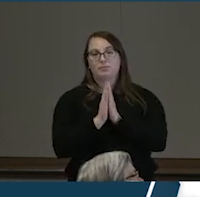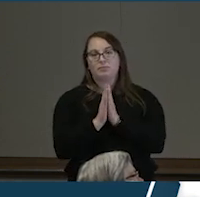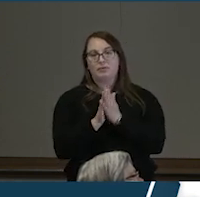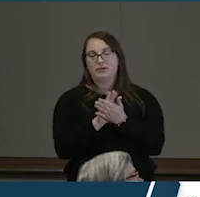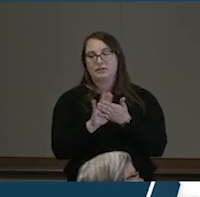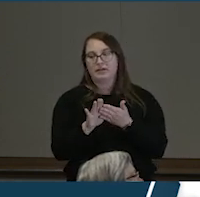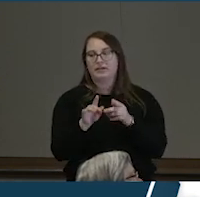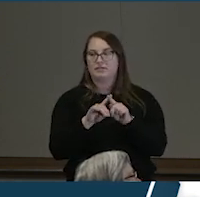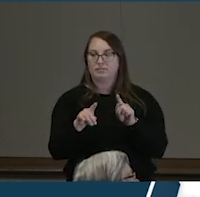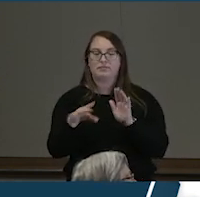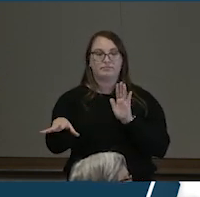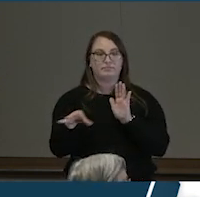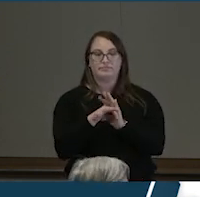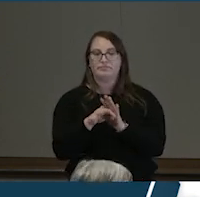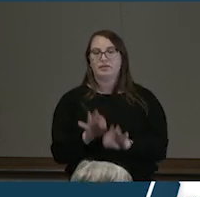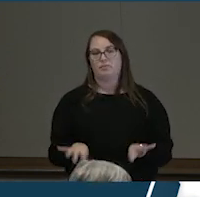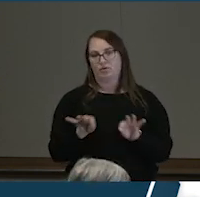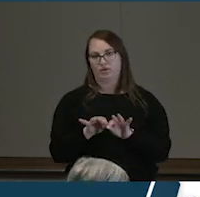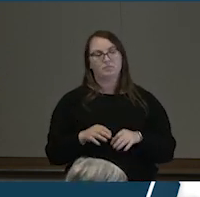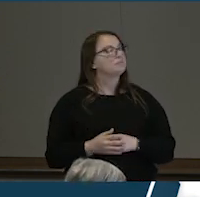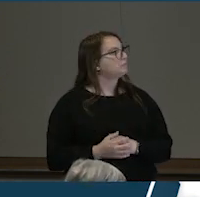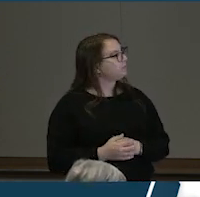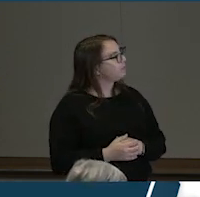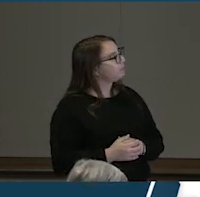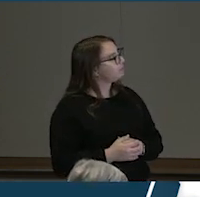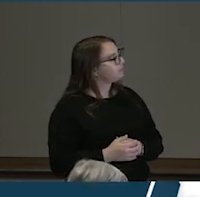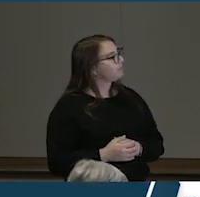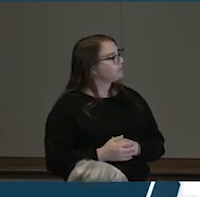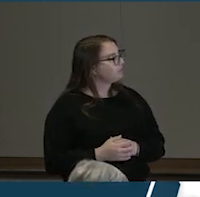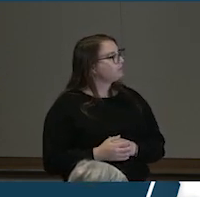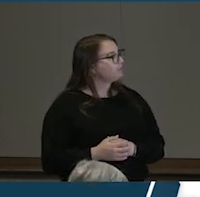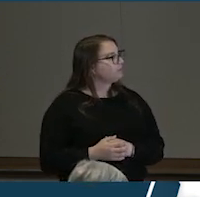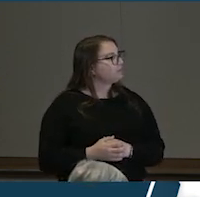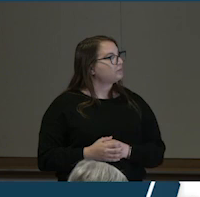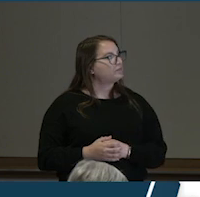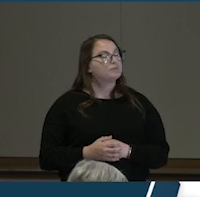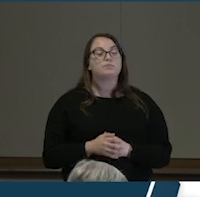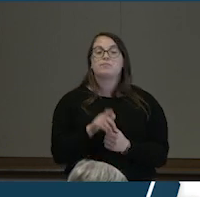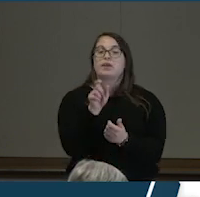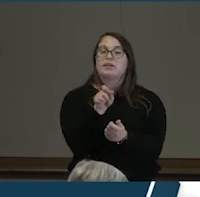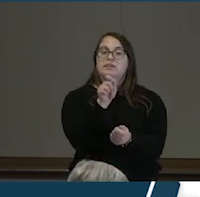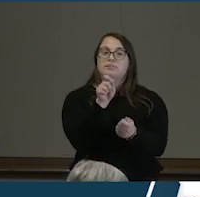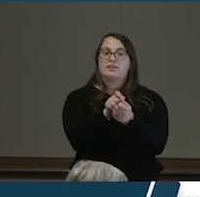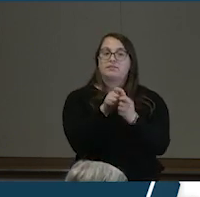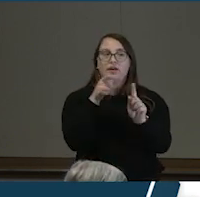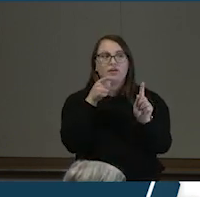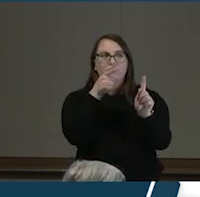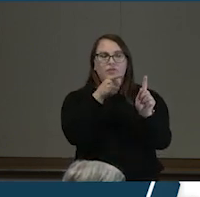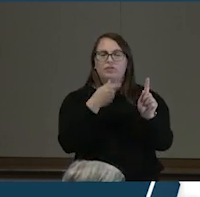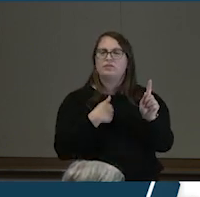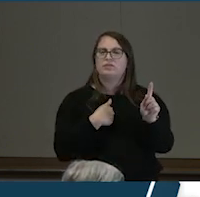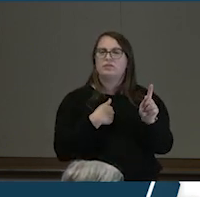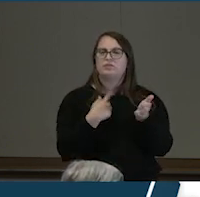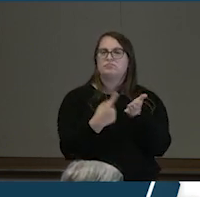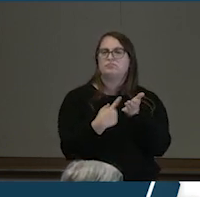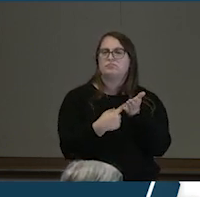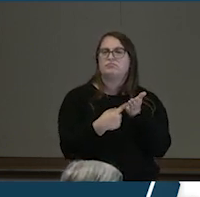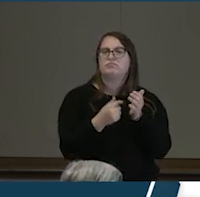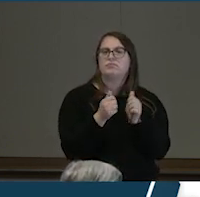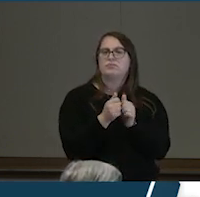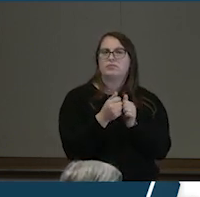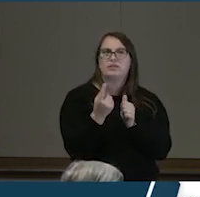process. Specify your goals. You know, you can't be, I was talking to somebody yesterday who wants,